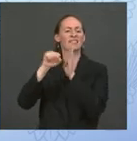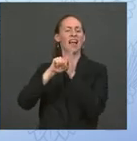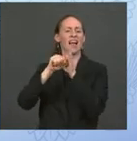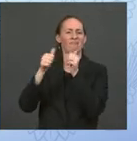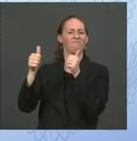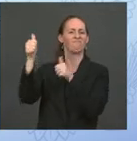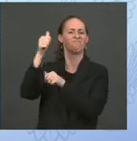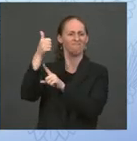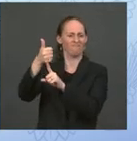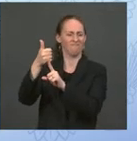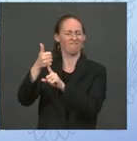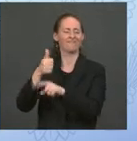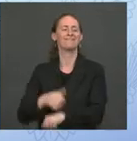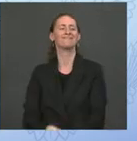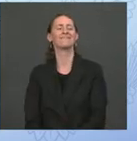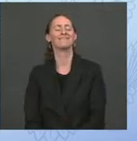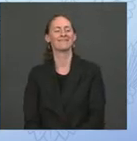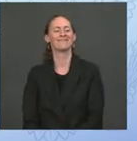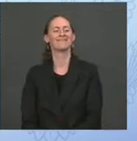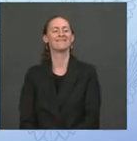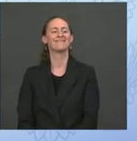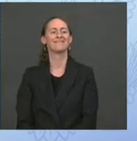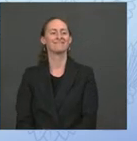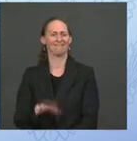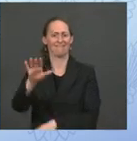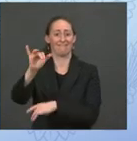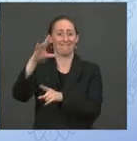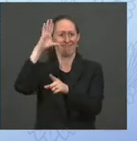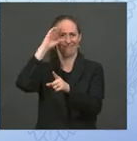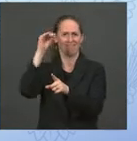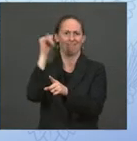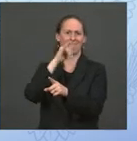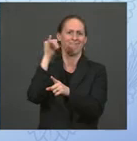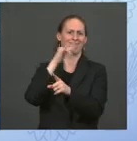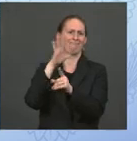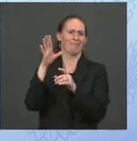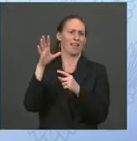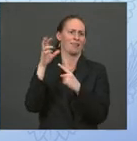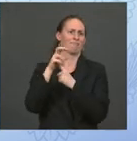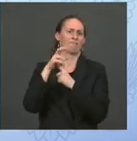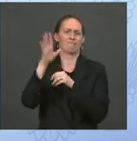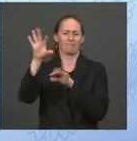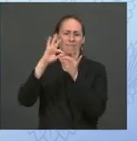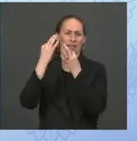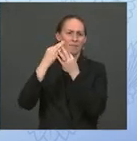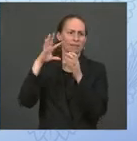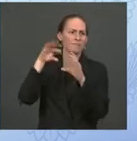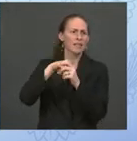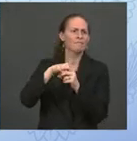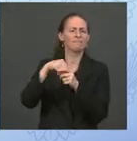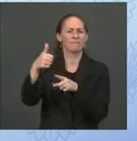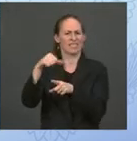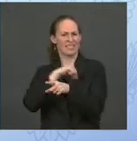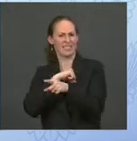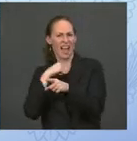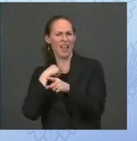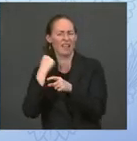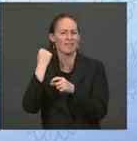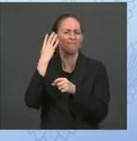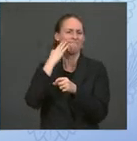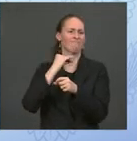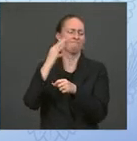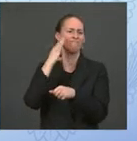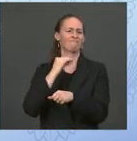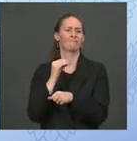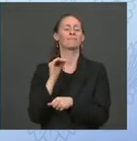Scholar, and more members of his family were United States Senators than any family in American history. Thirdly, a congressman who had